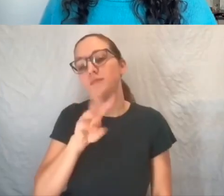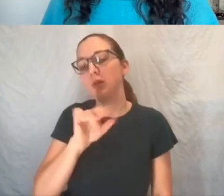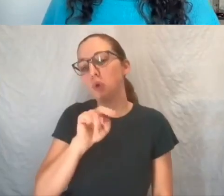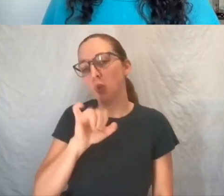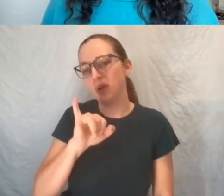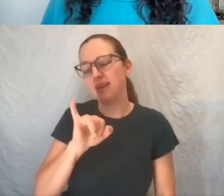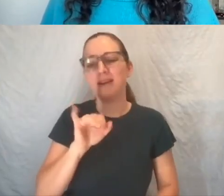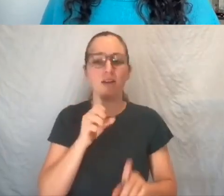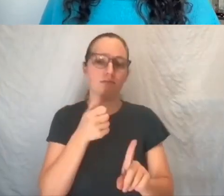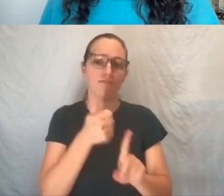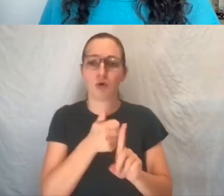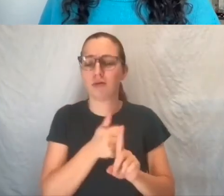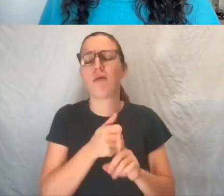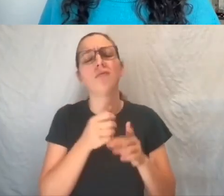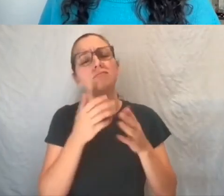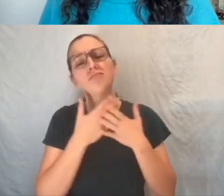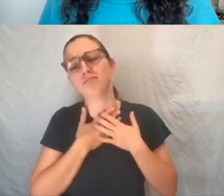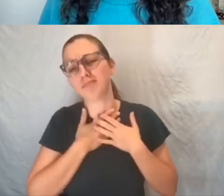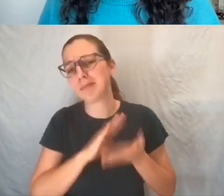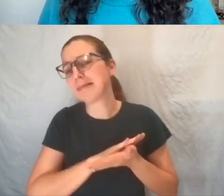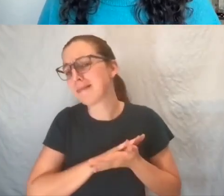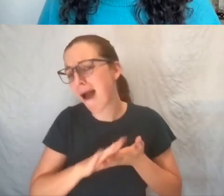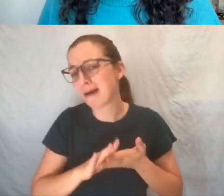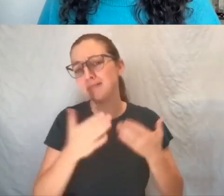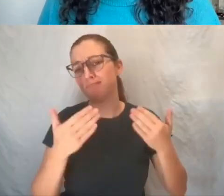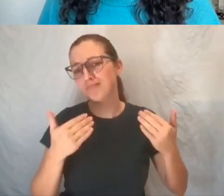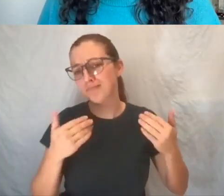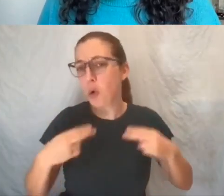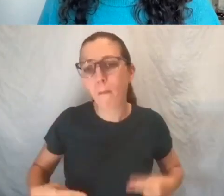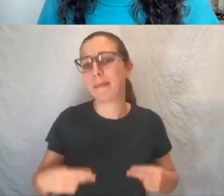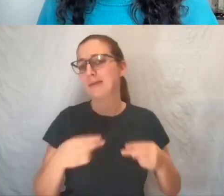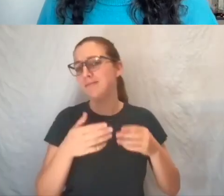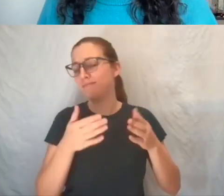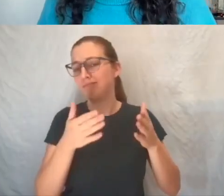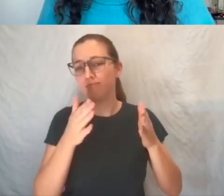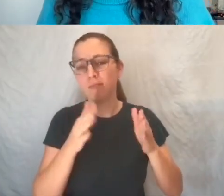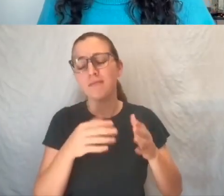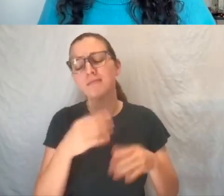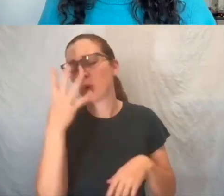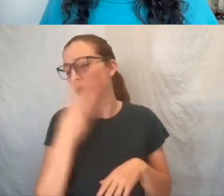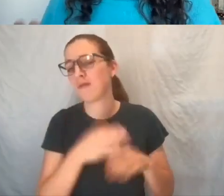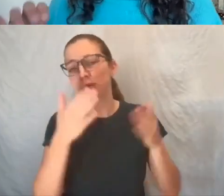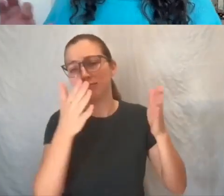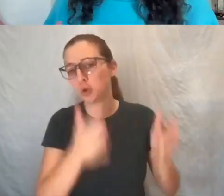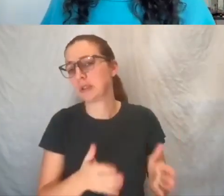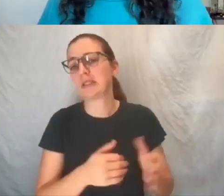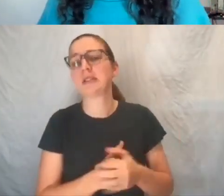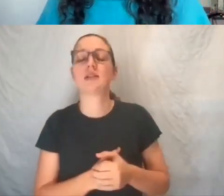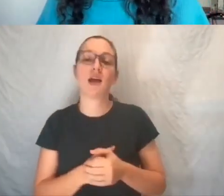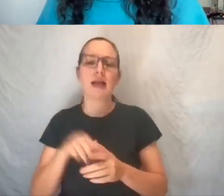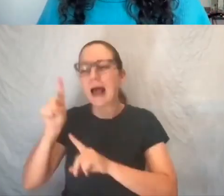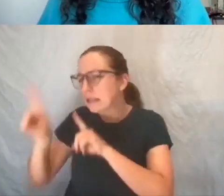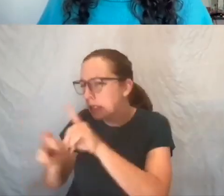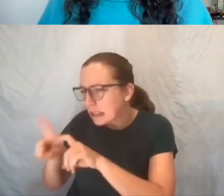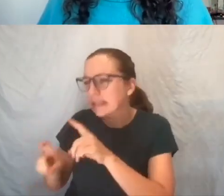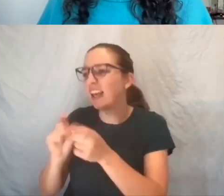being. um and so I think having that and asking those questions and changing some